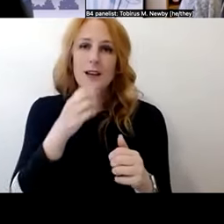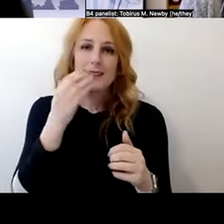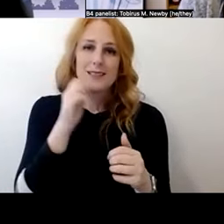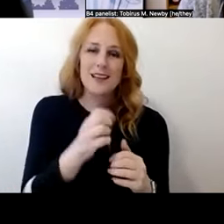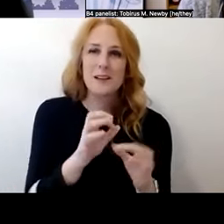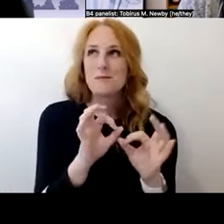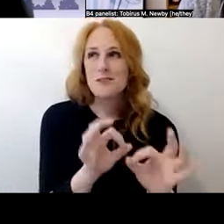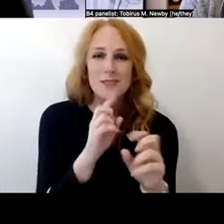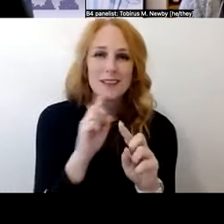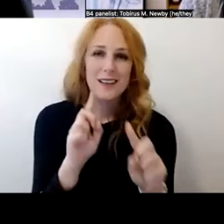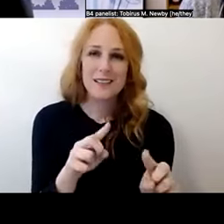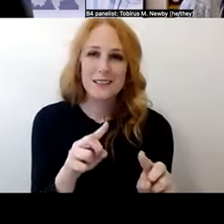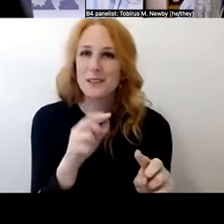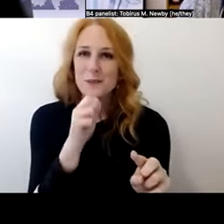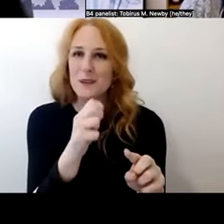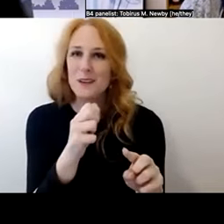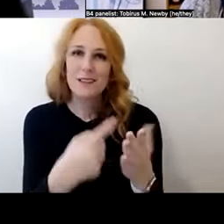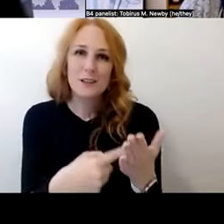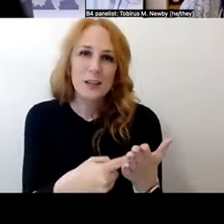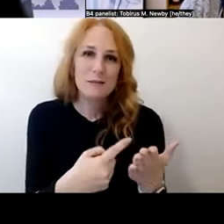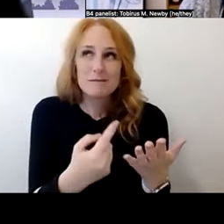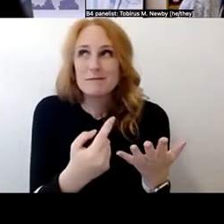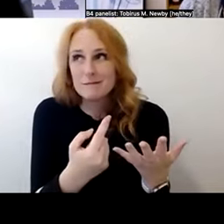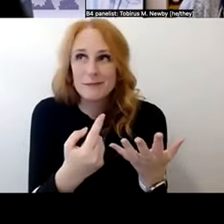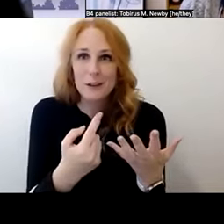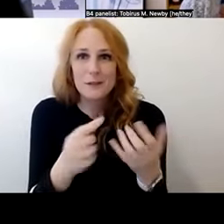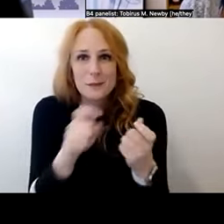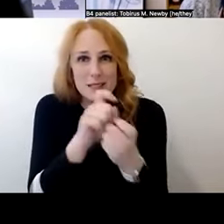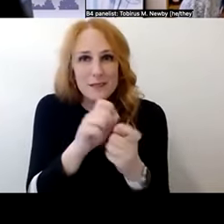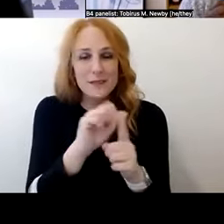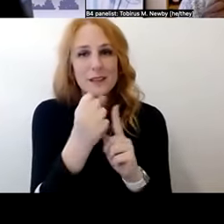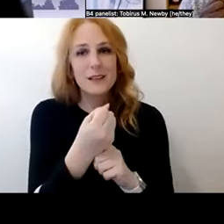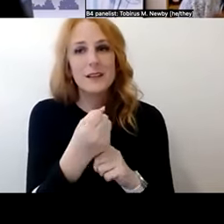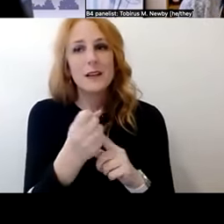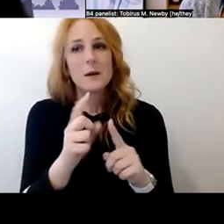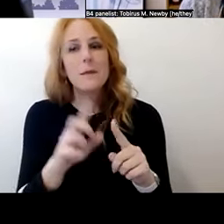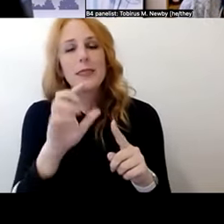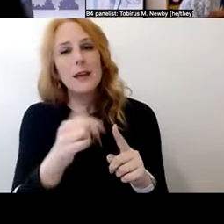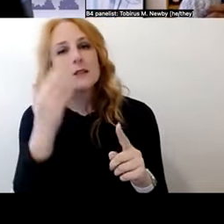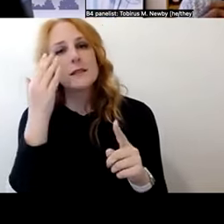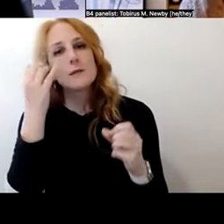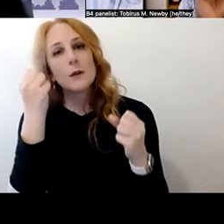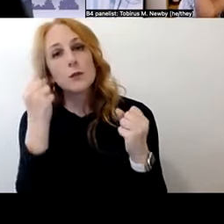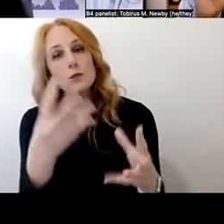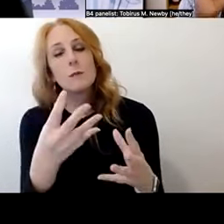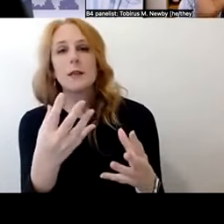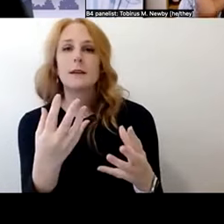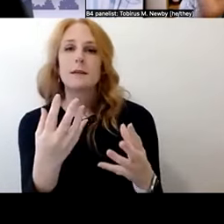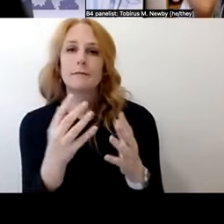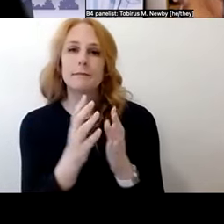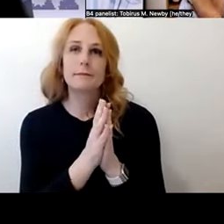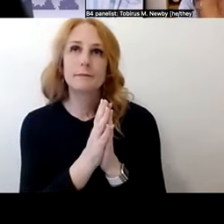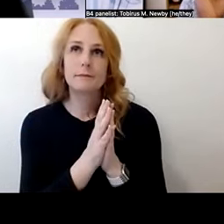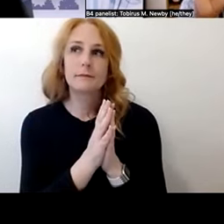suit that, because we're not speaking to individual situations. But that's where I think really tuning in to,